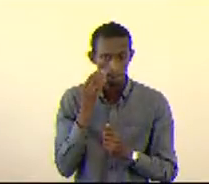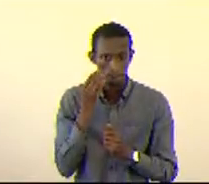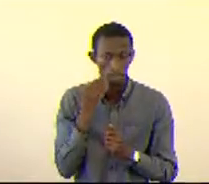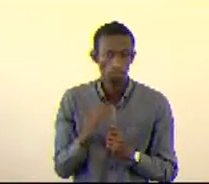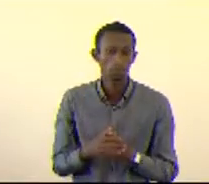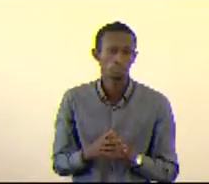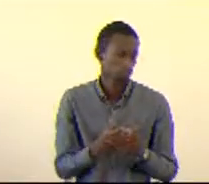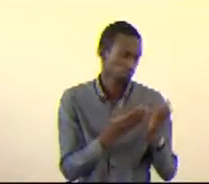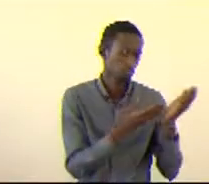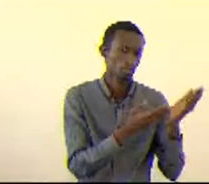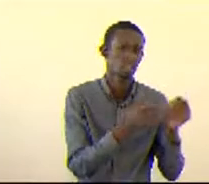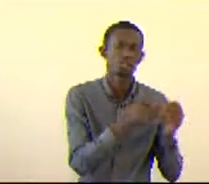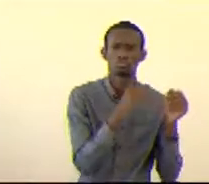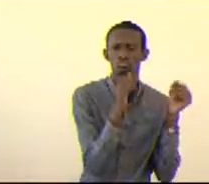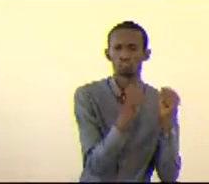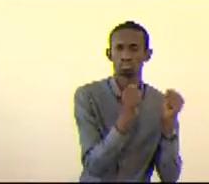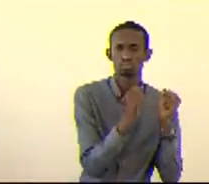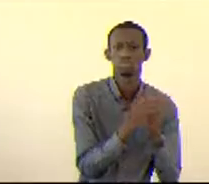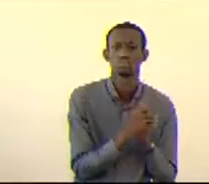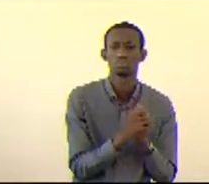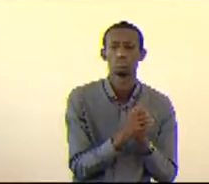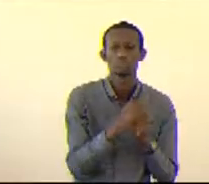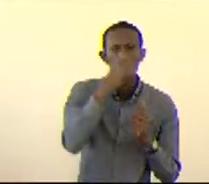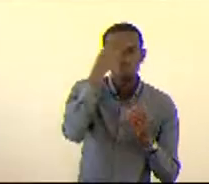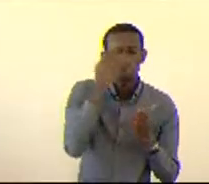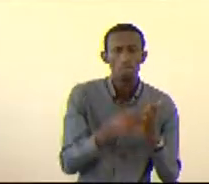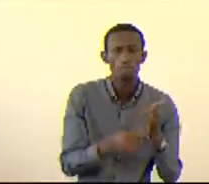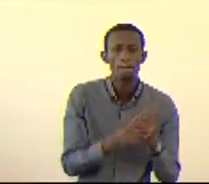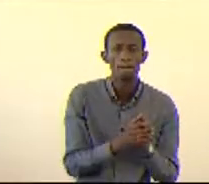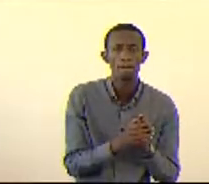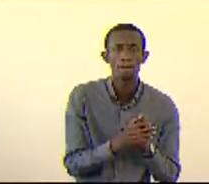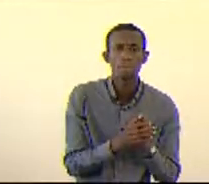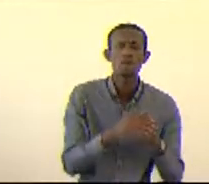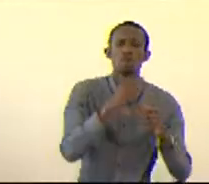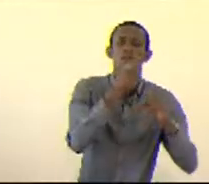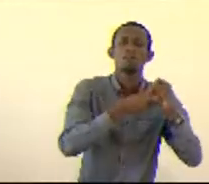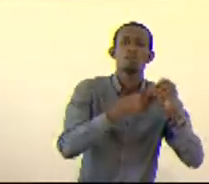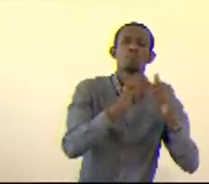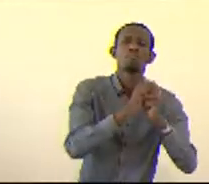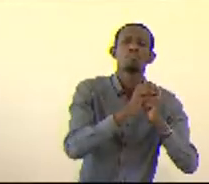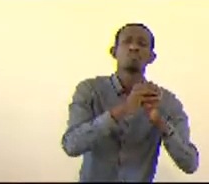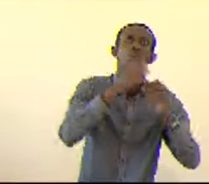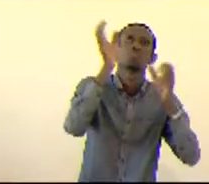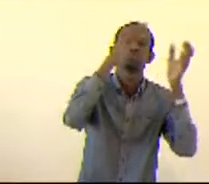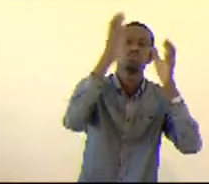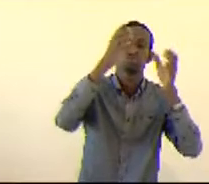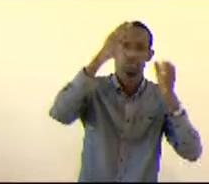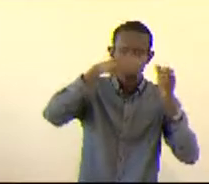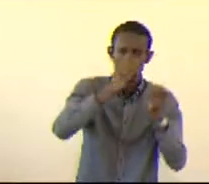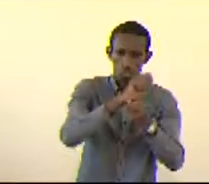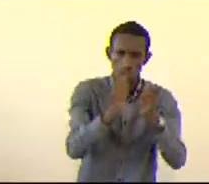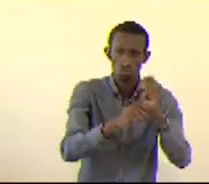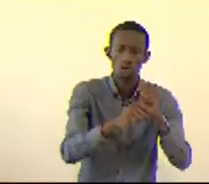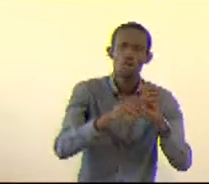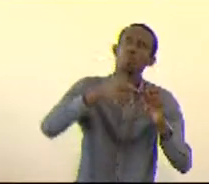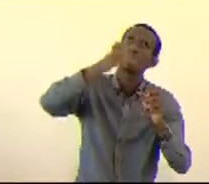what? Decreasing. You're beginning from steam, you come to liquid water in a glass, which you can drink, and then you come